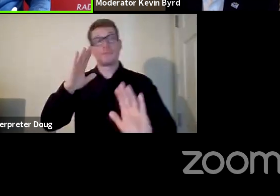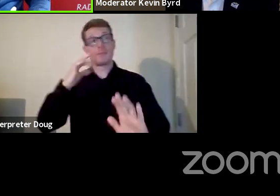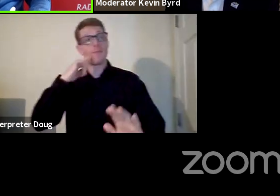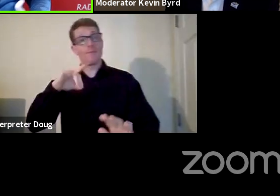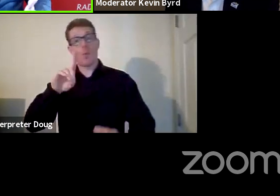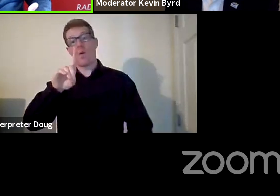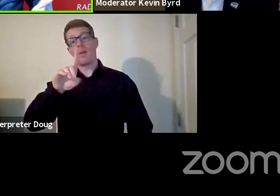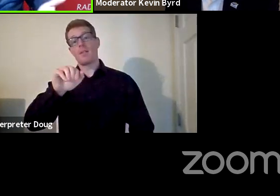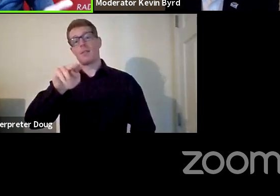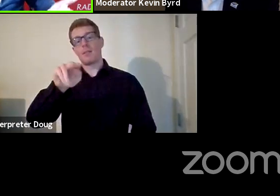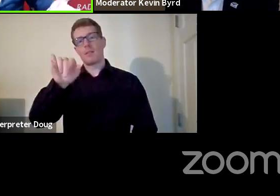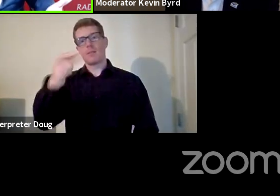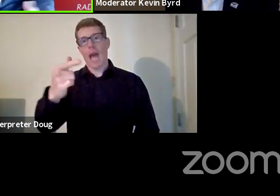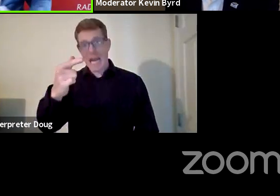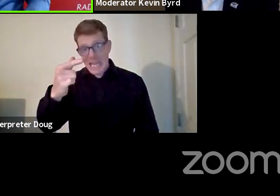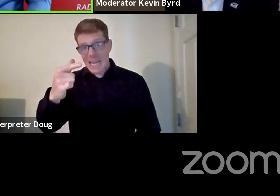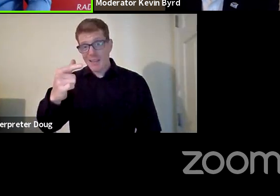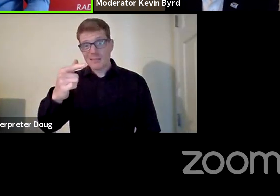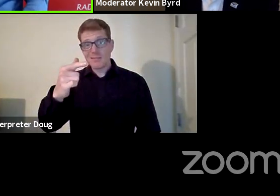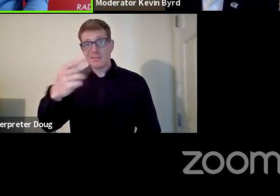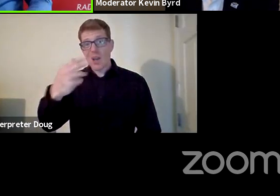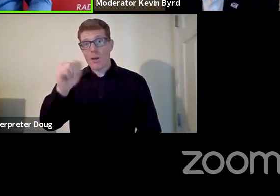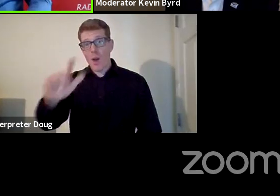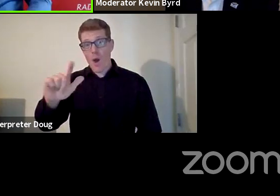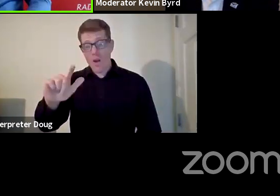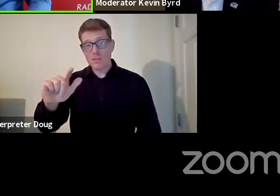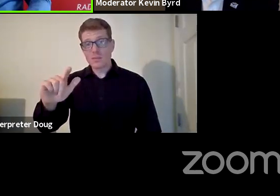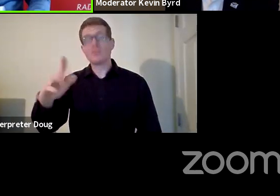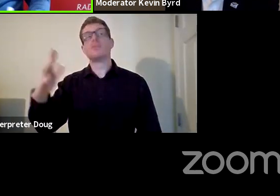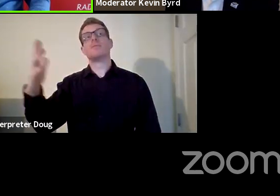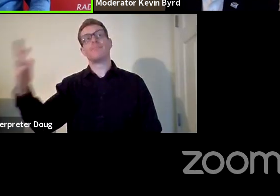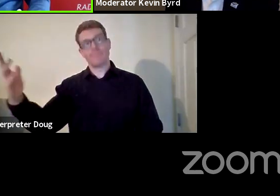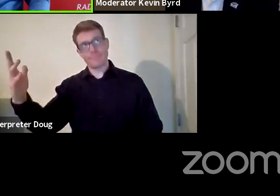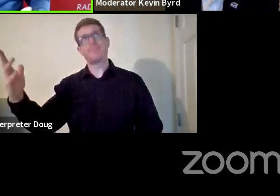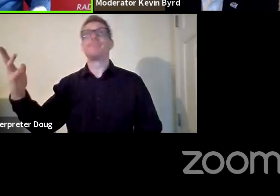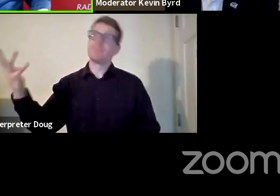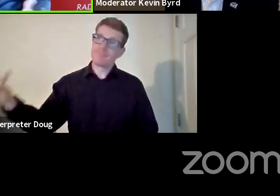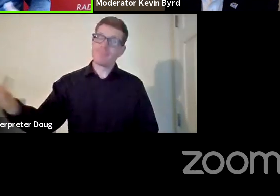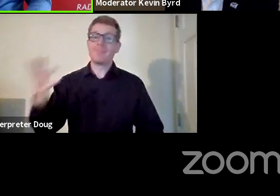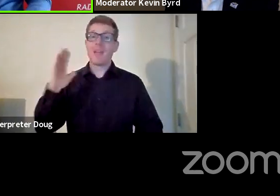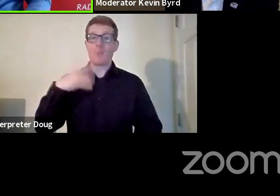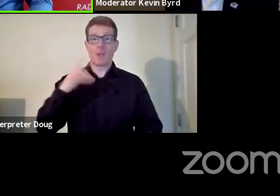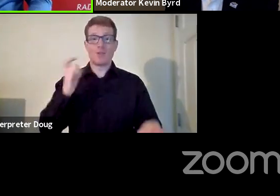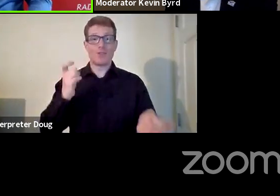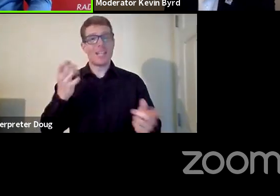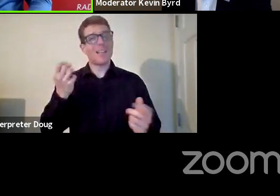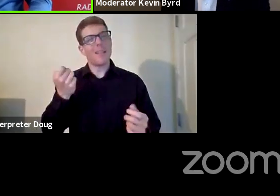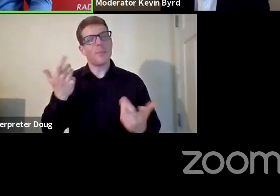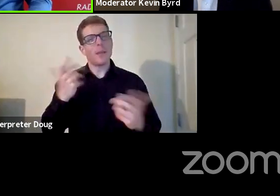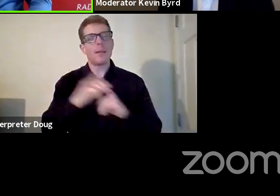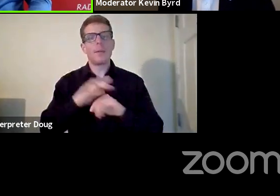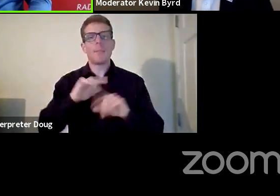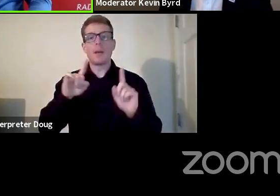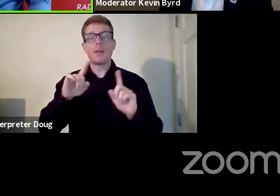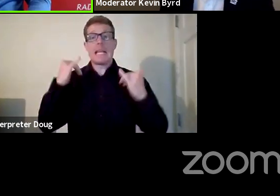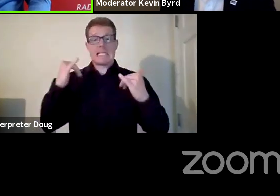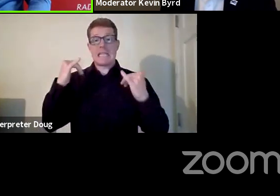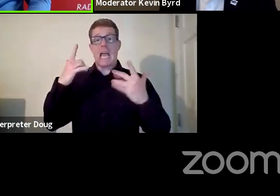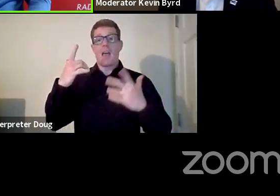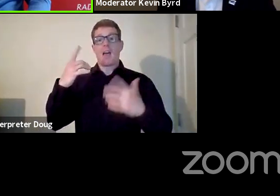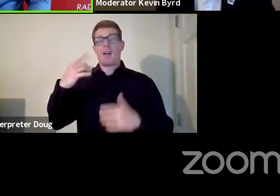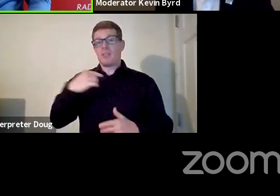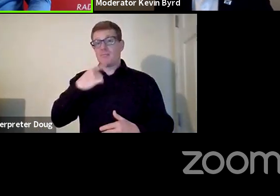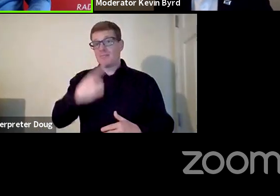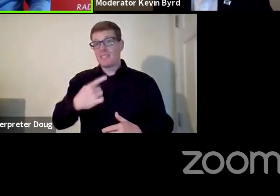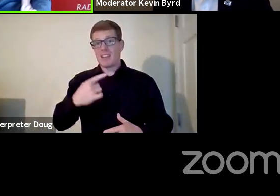that is all you care to eat. And we will still make sure that our students are well taken care of.